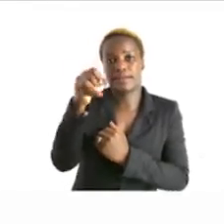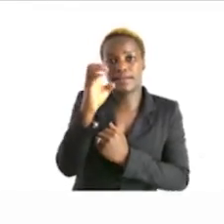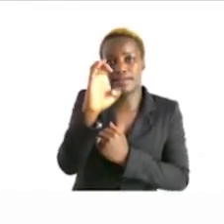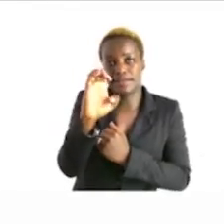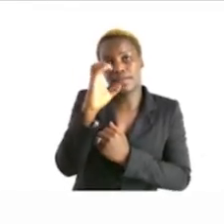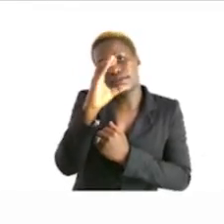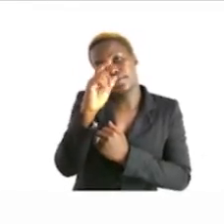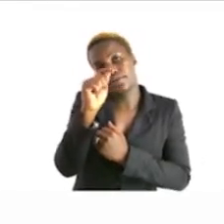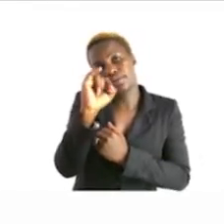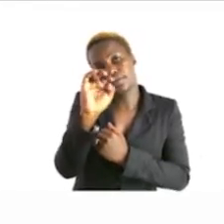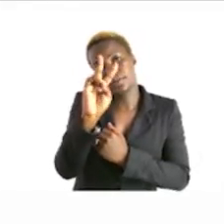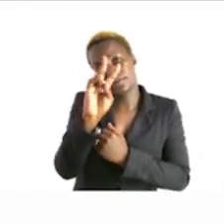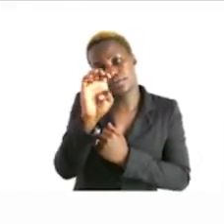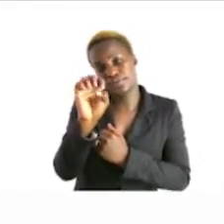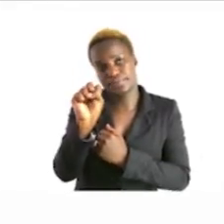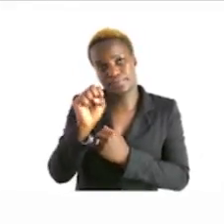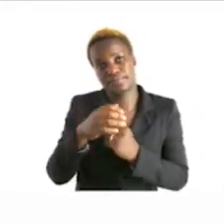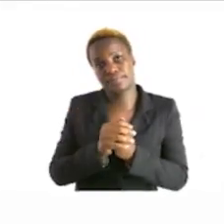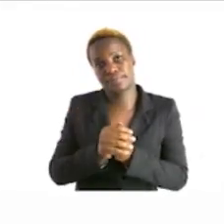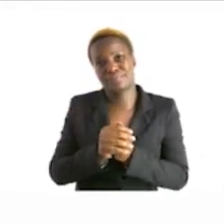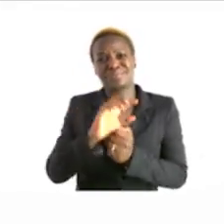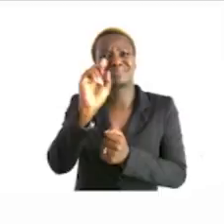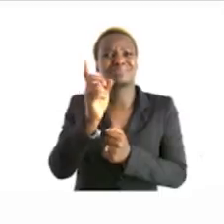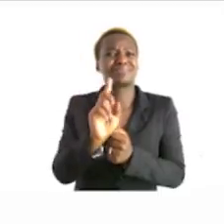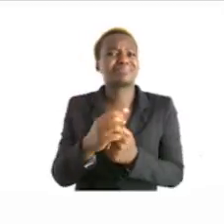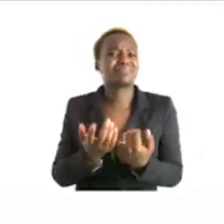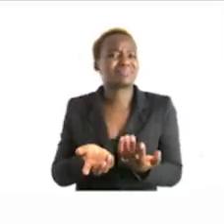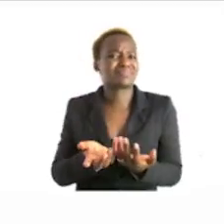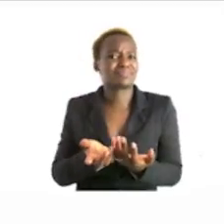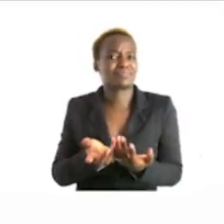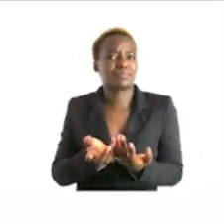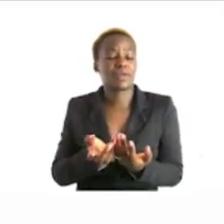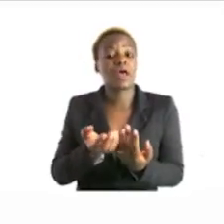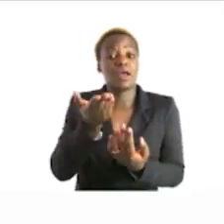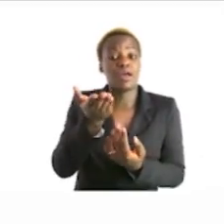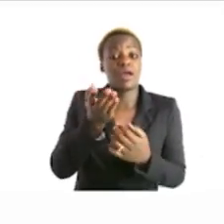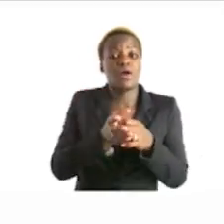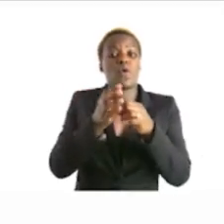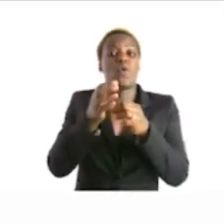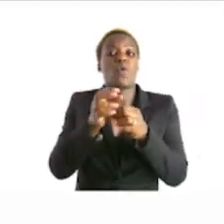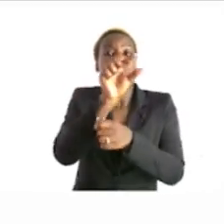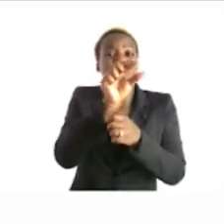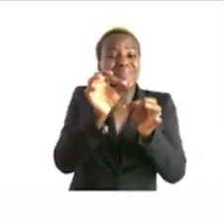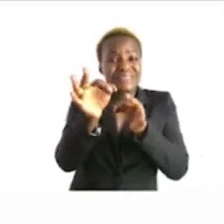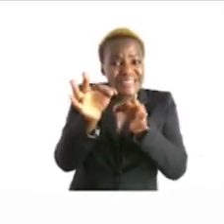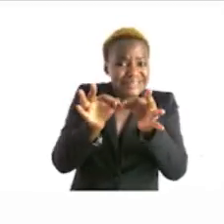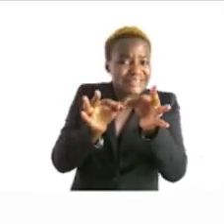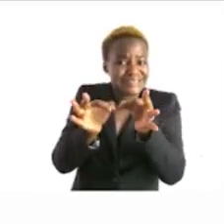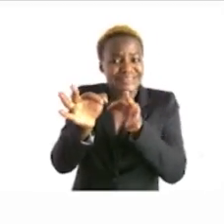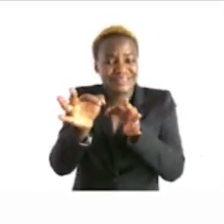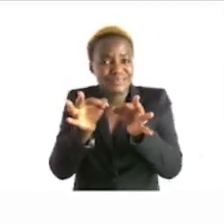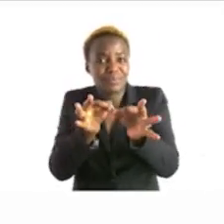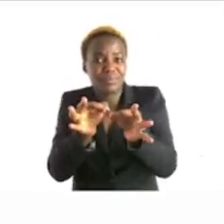about adjectives what are adjectives adjectives are describing words it describes